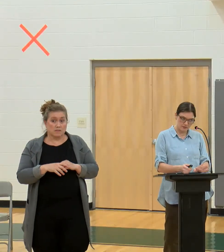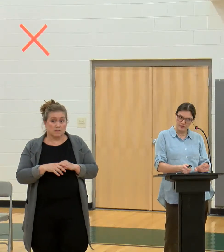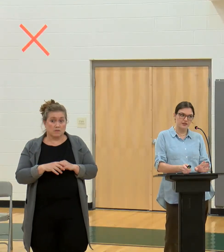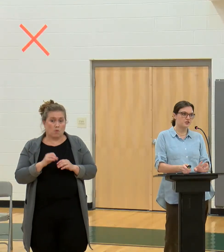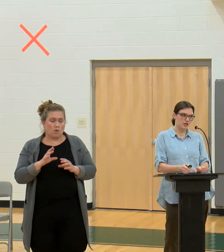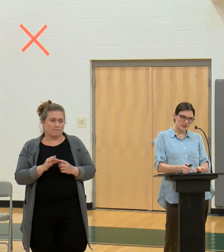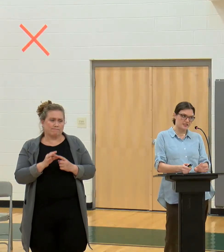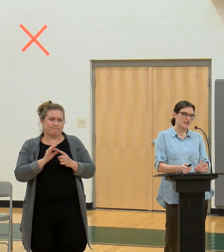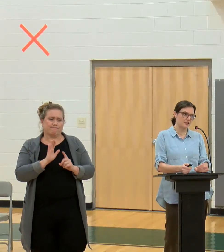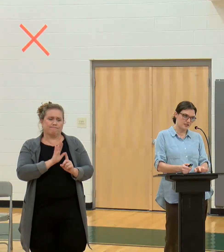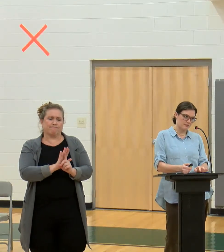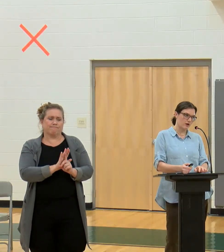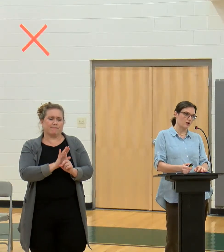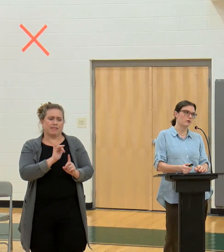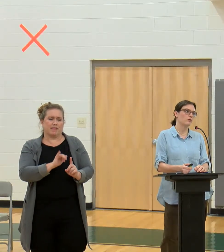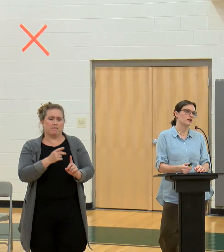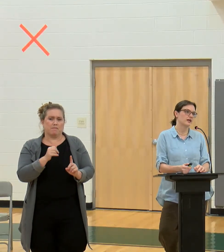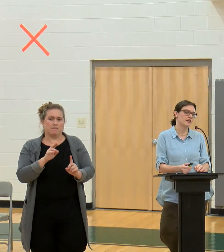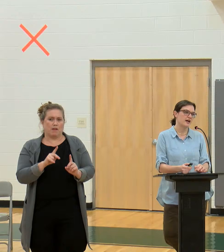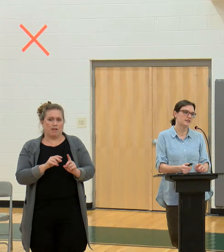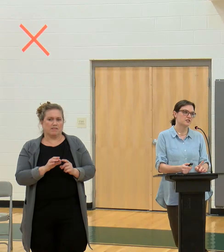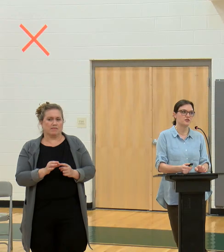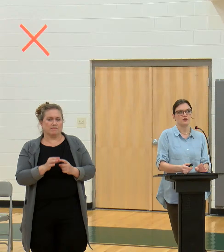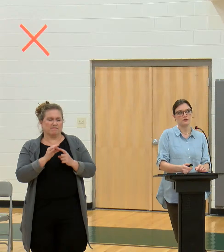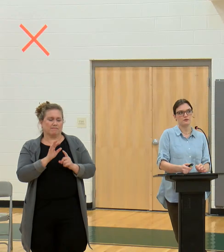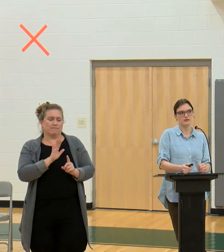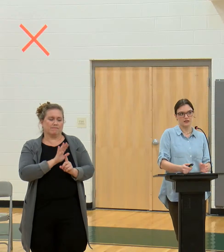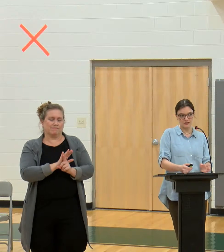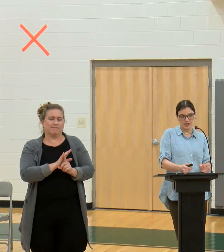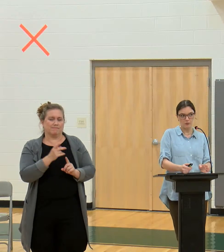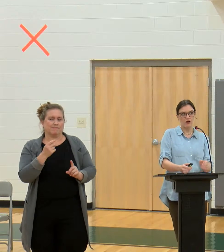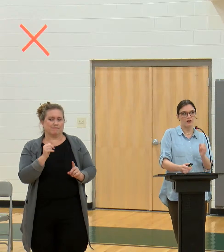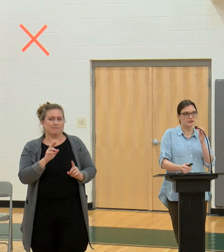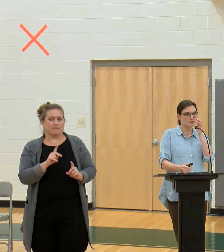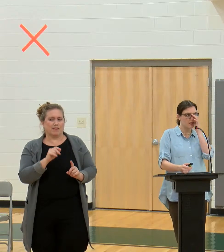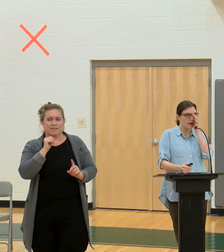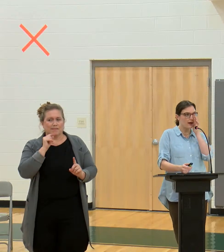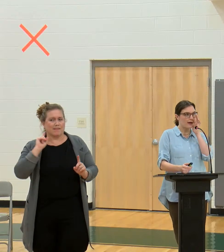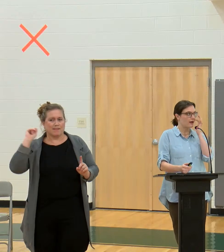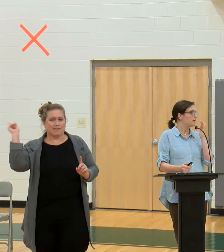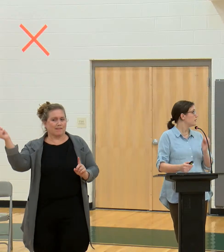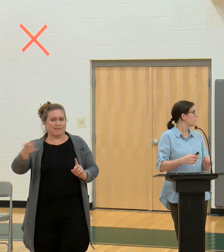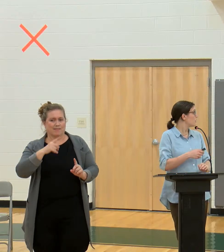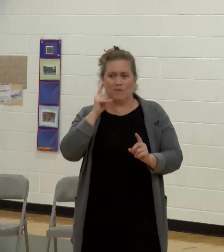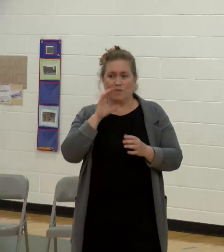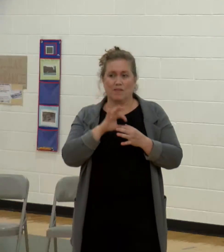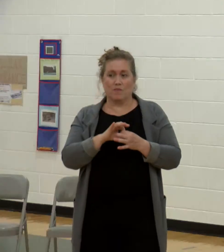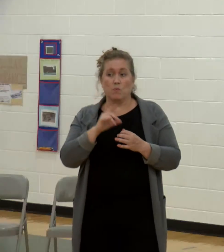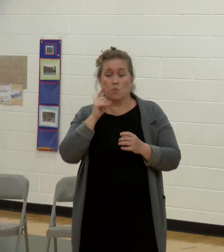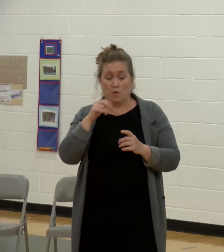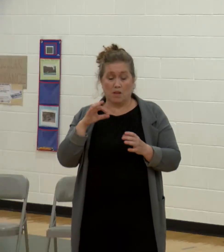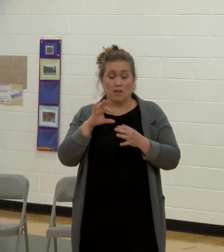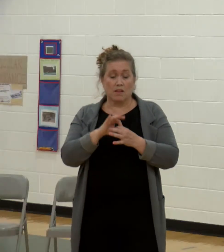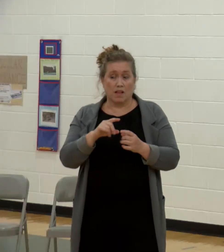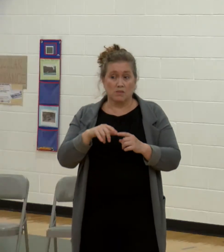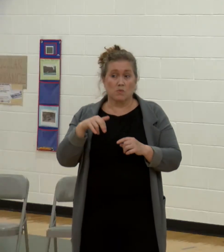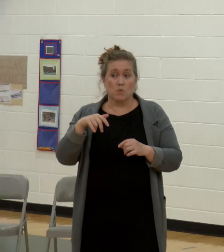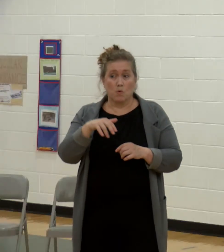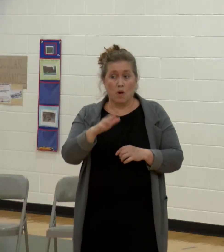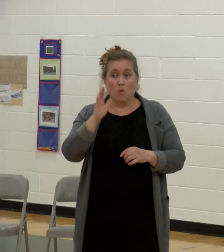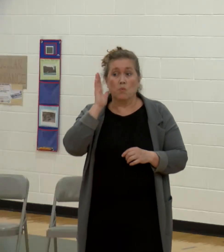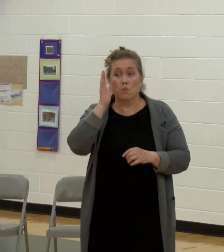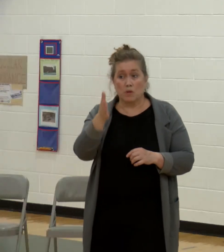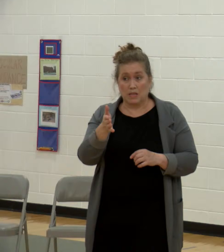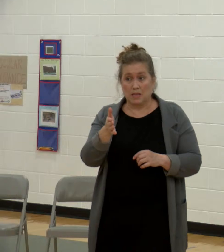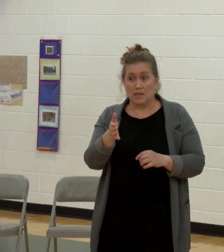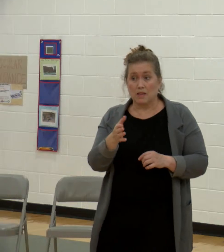they're simply just in this park. We want to connect to those like sidewalks and, the especially existing